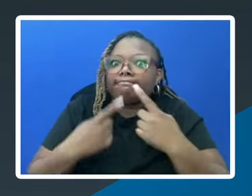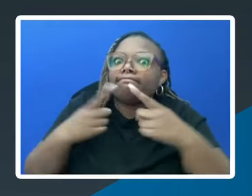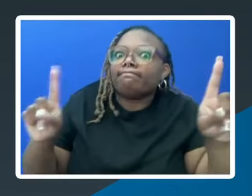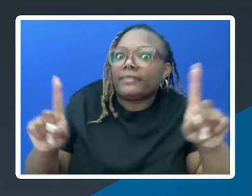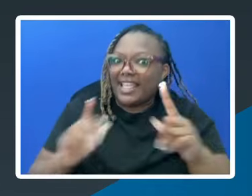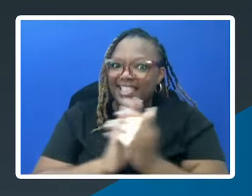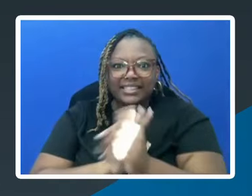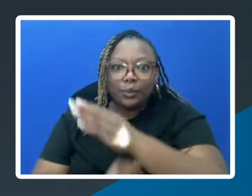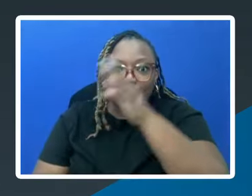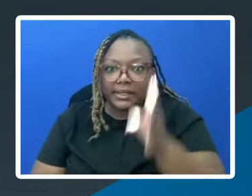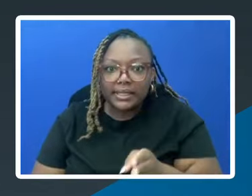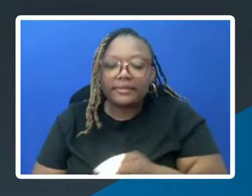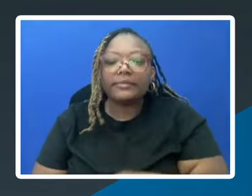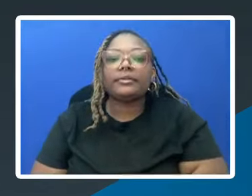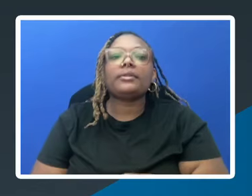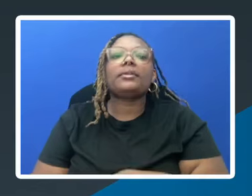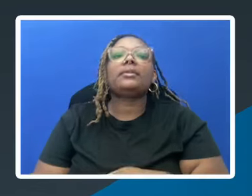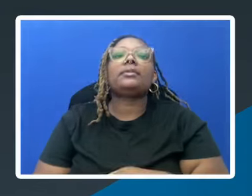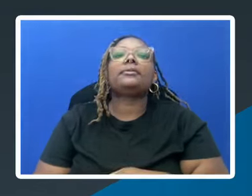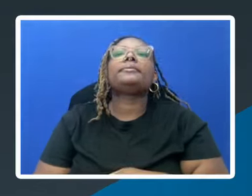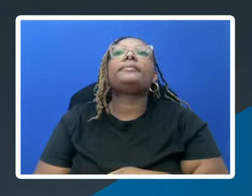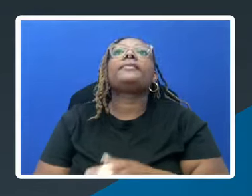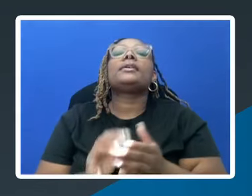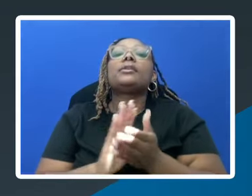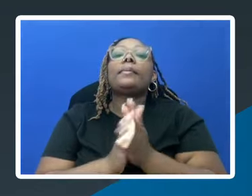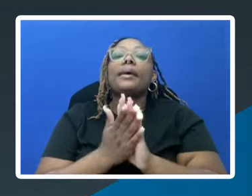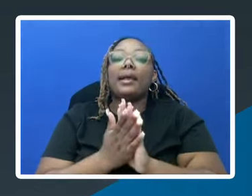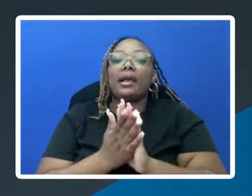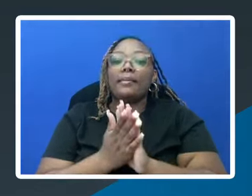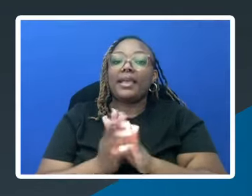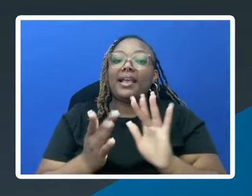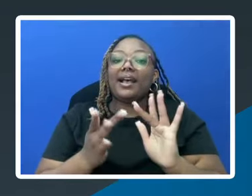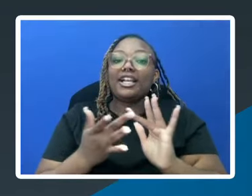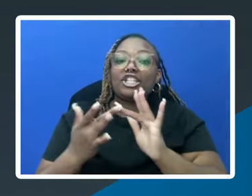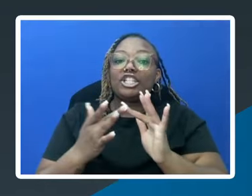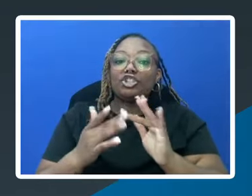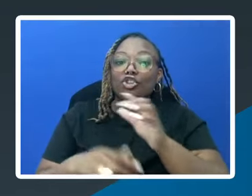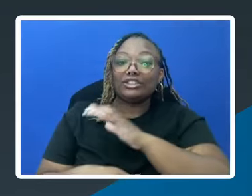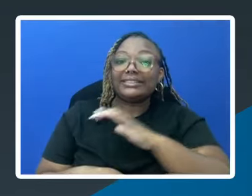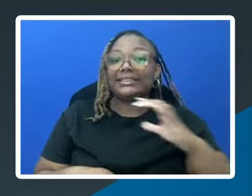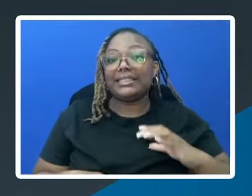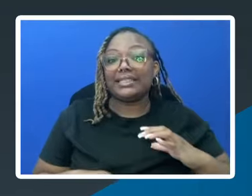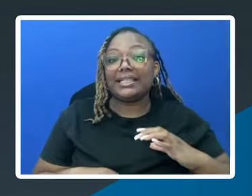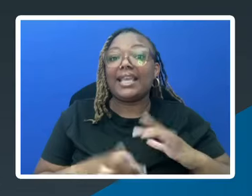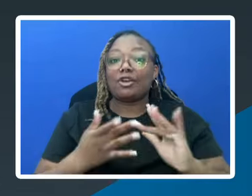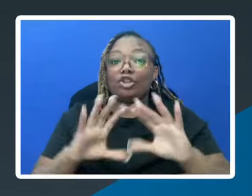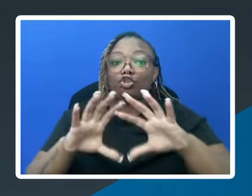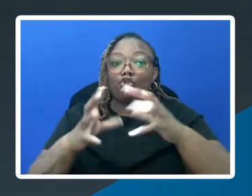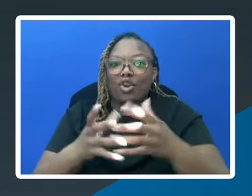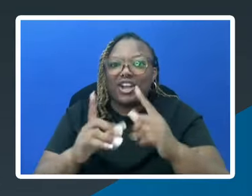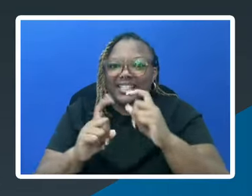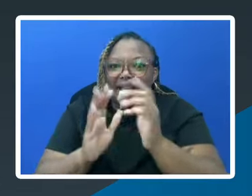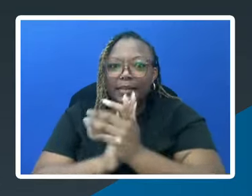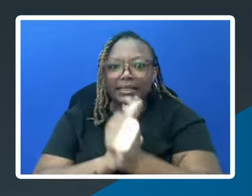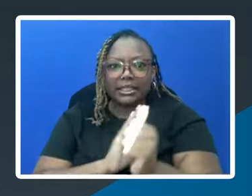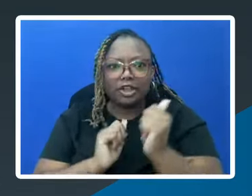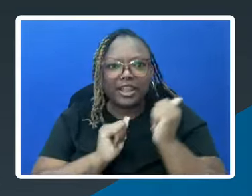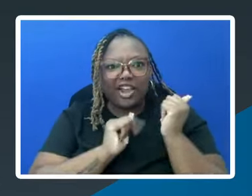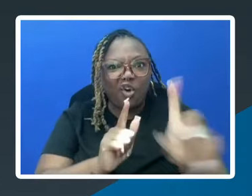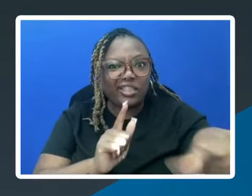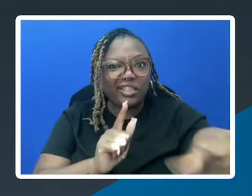becoming a great digital citizen, becoming a member of our digital world, is a complex skill, just like all of these here. And if